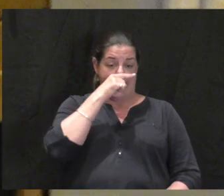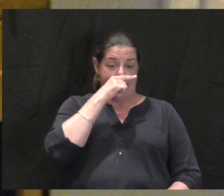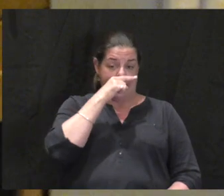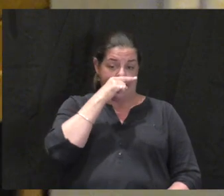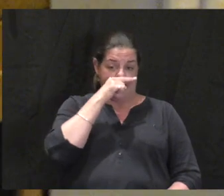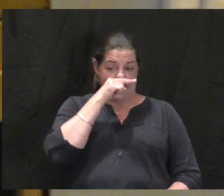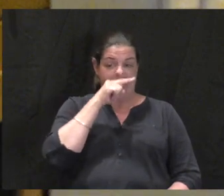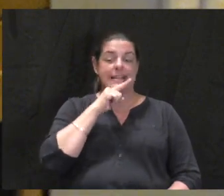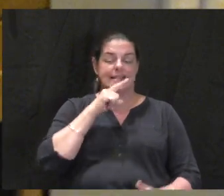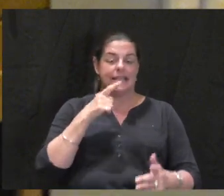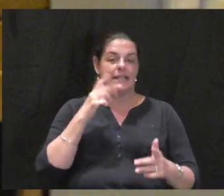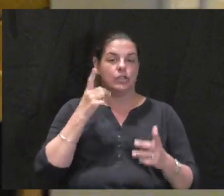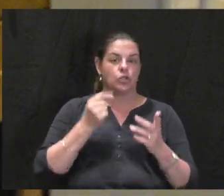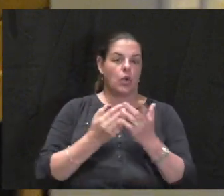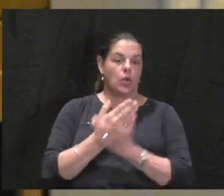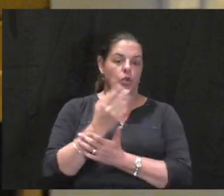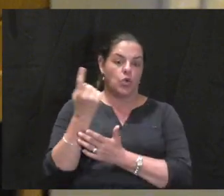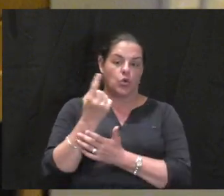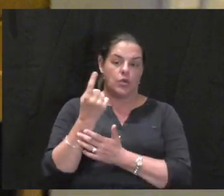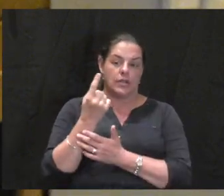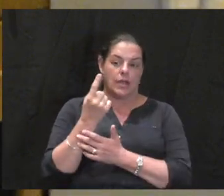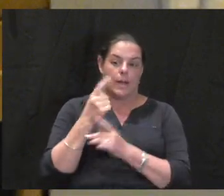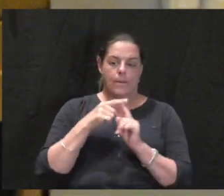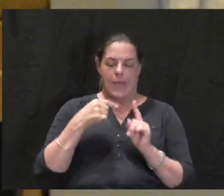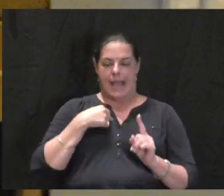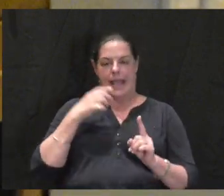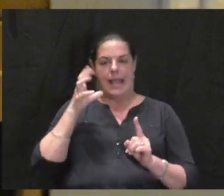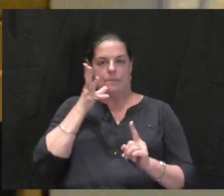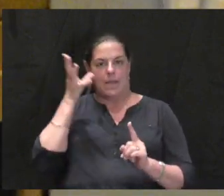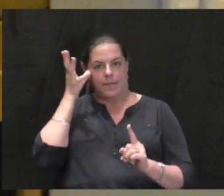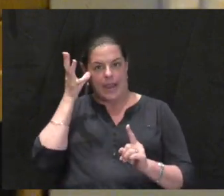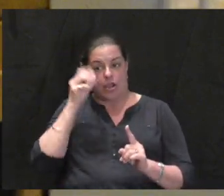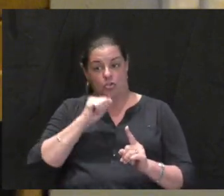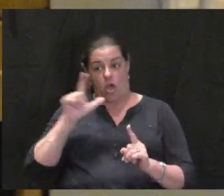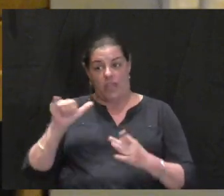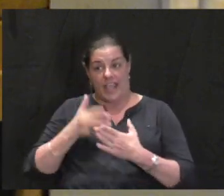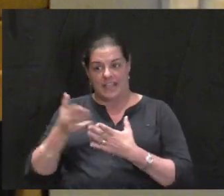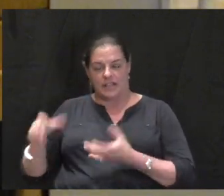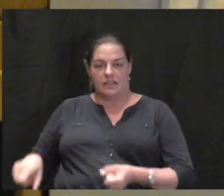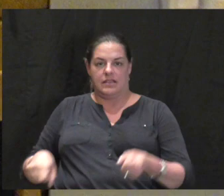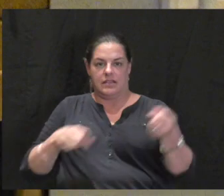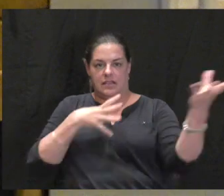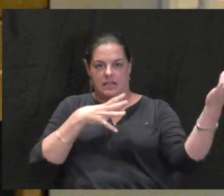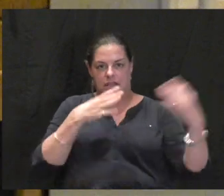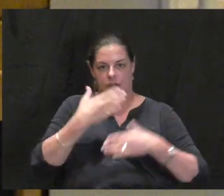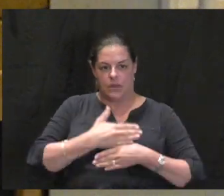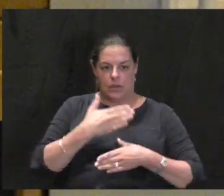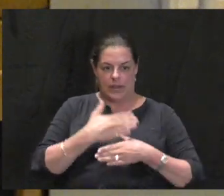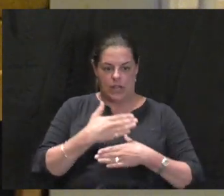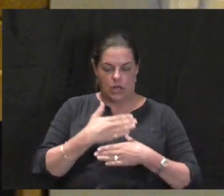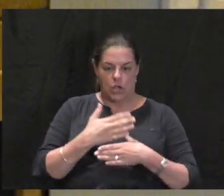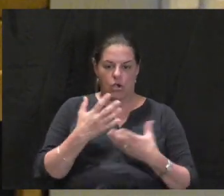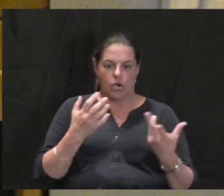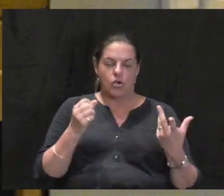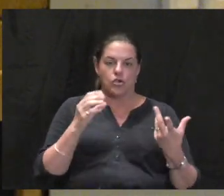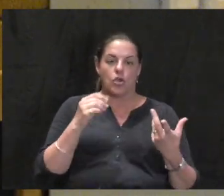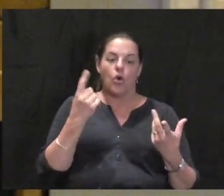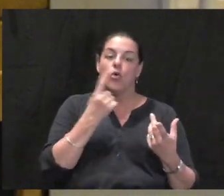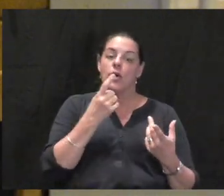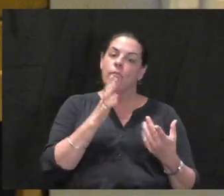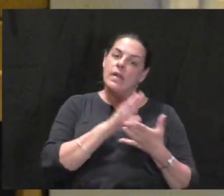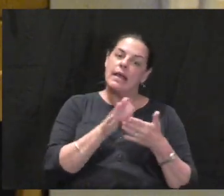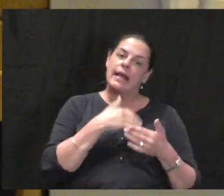we need to revisit this. Is this what you wanted to happen? Is this all right with you? Those type of things is really, really